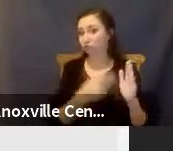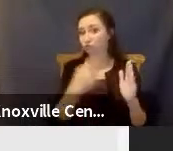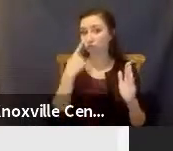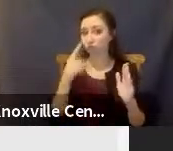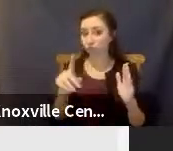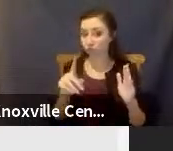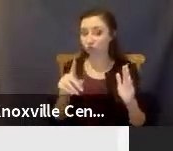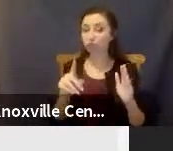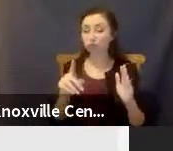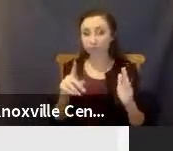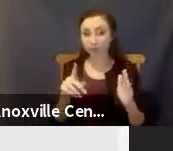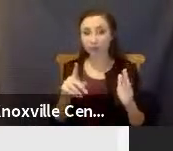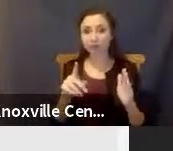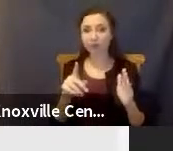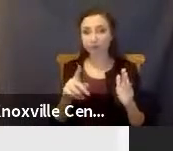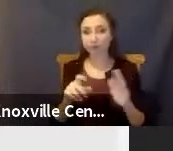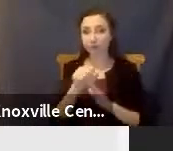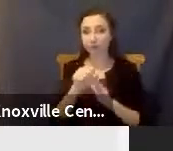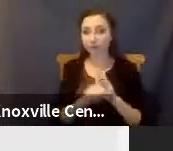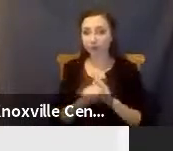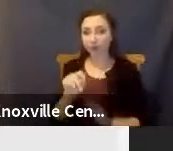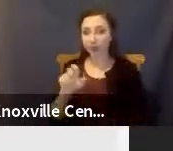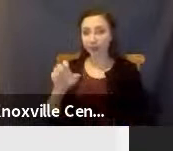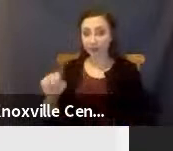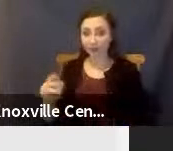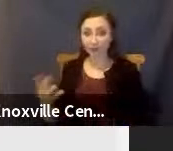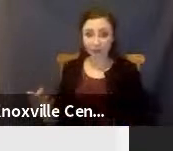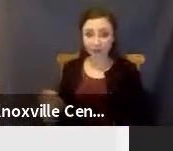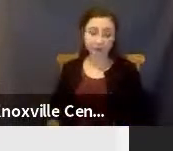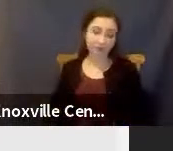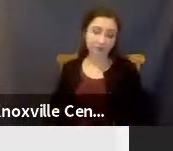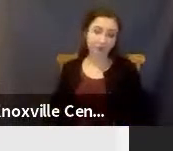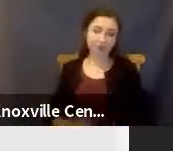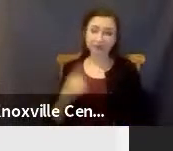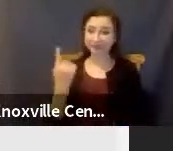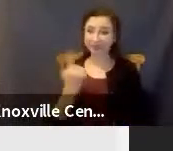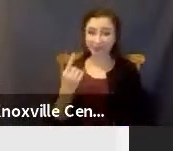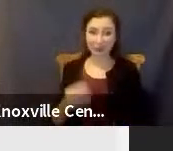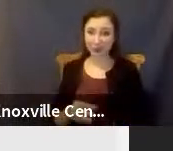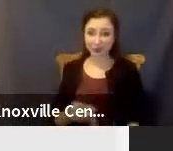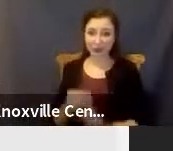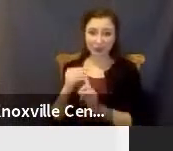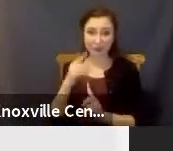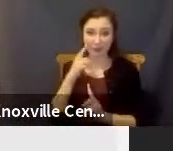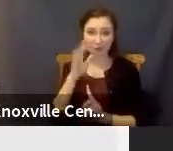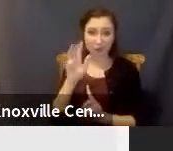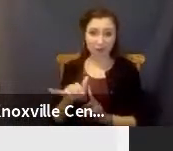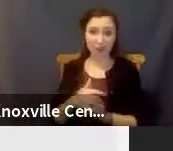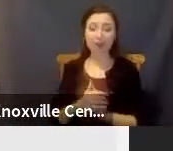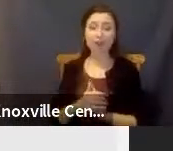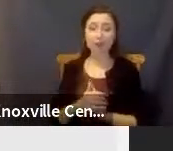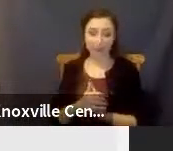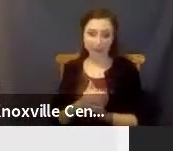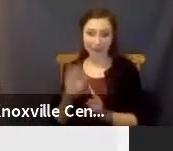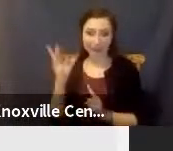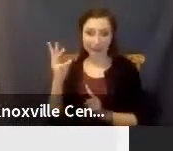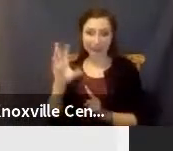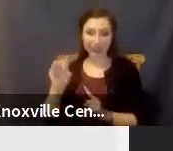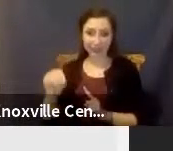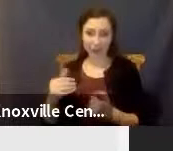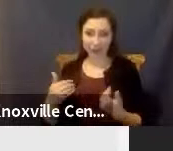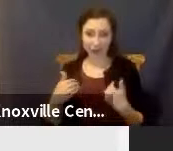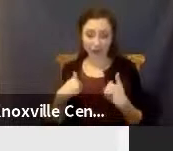the state of Tennessee. The only exception I'll note is that the 6 counties that